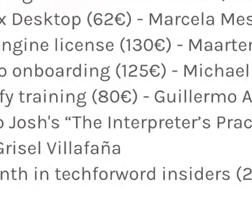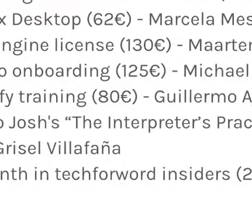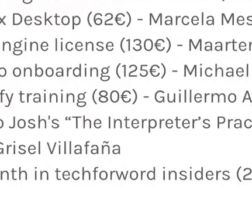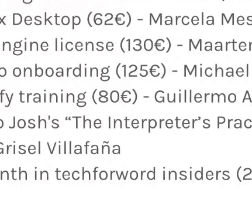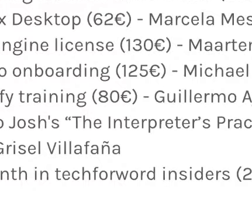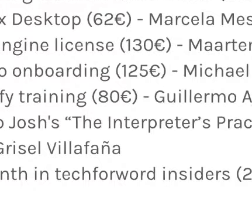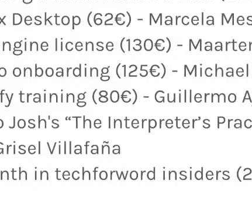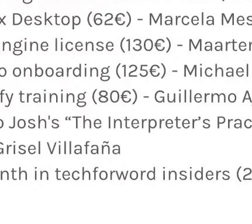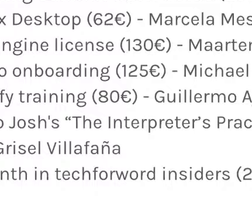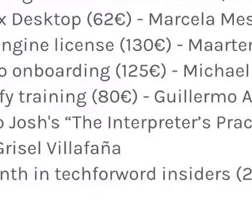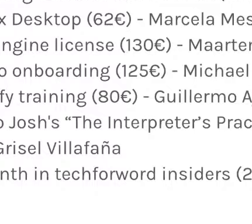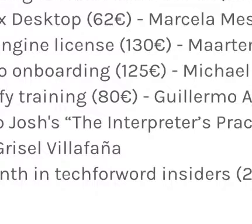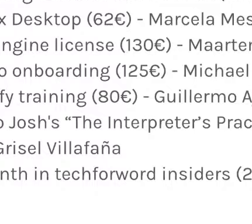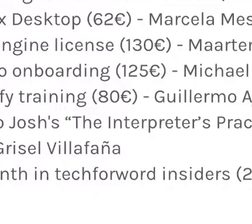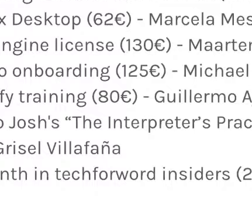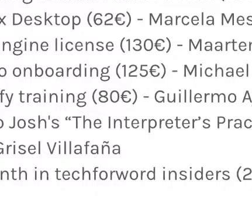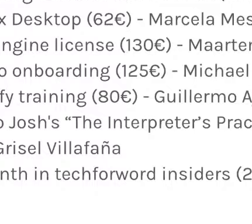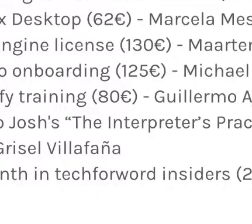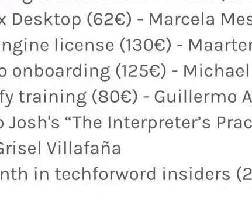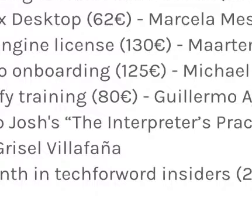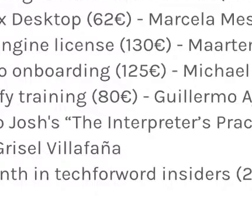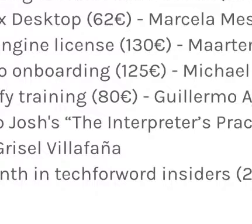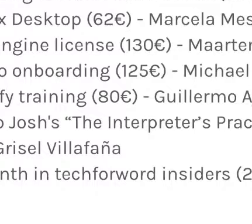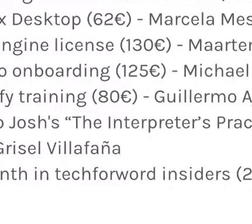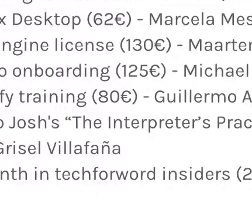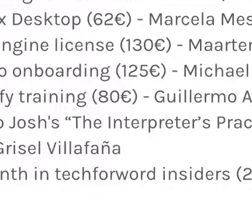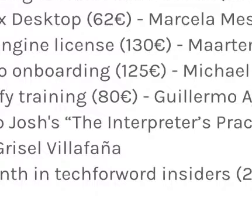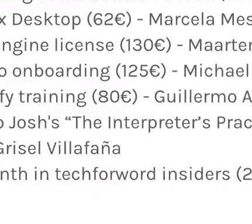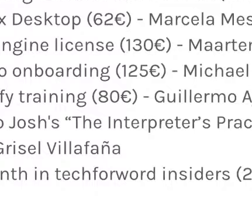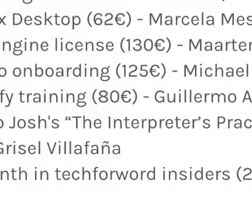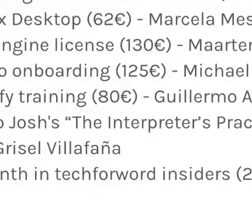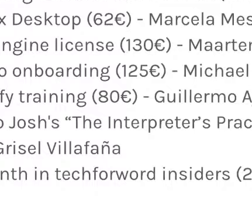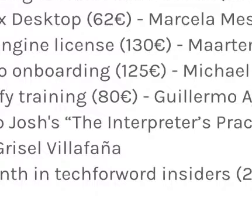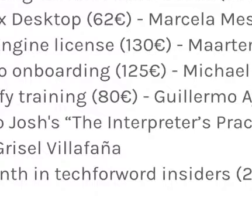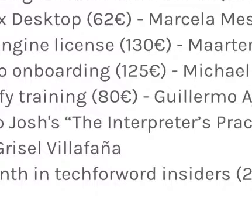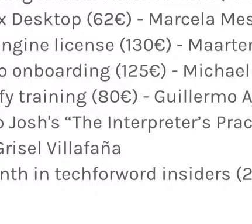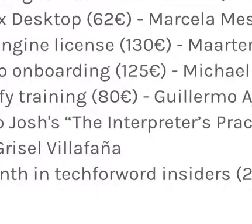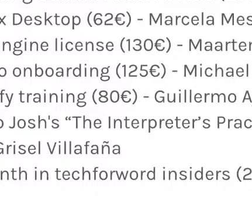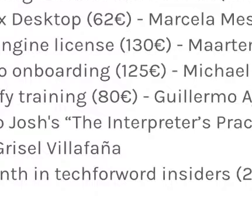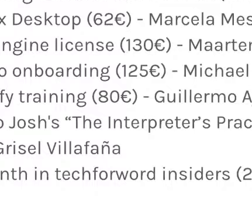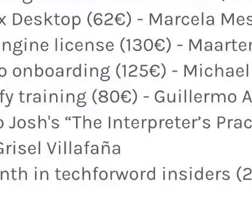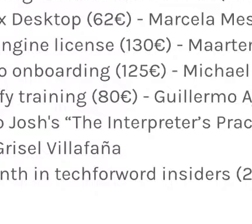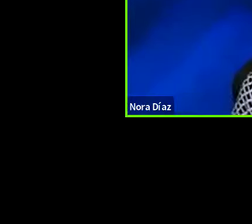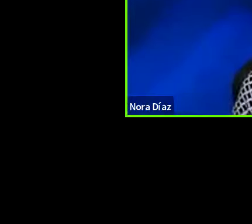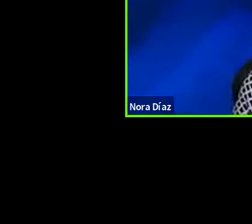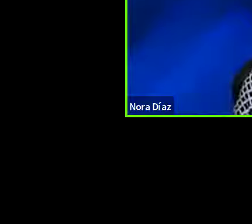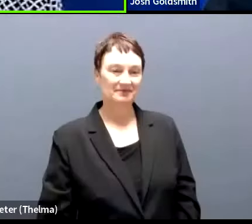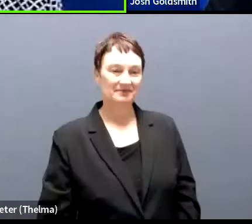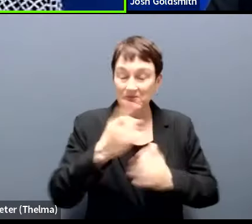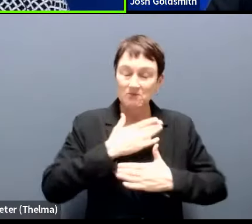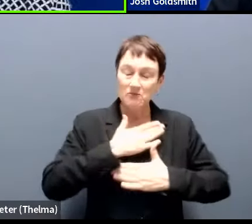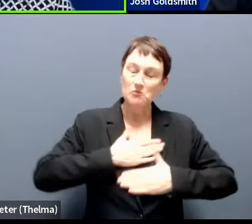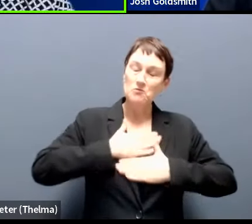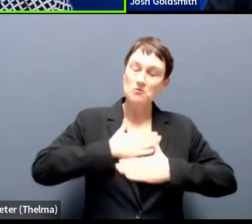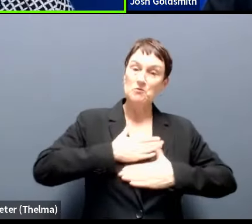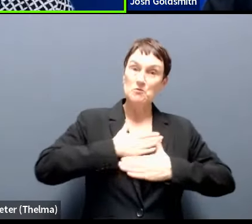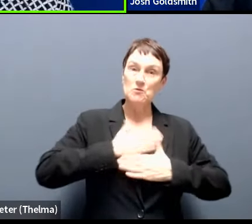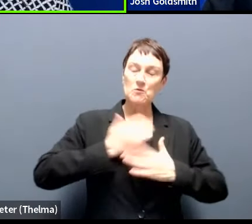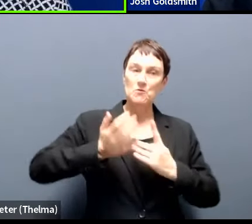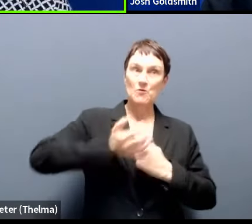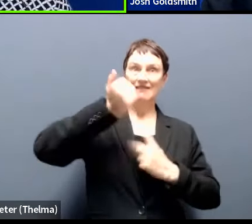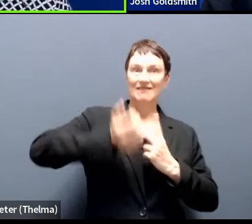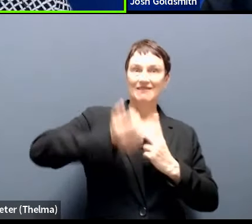winners. We are really, really happy that you won these prizes, and we hope you enjoy them.